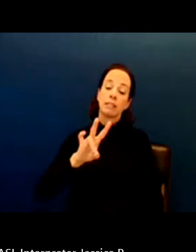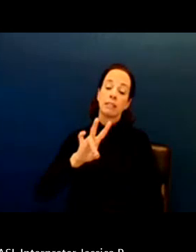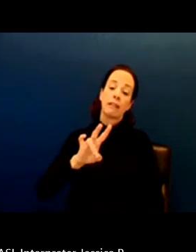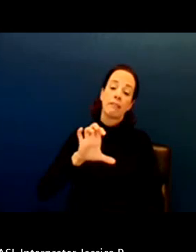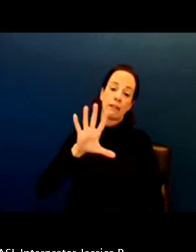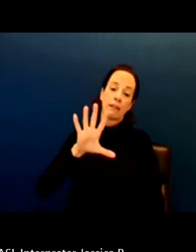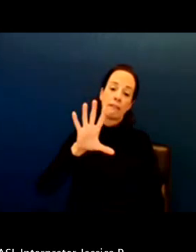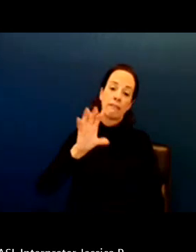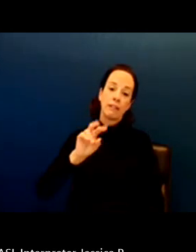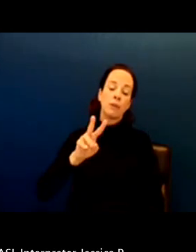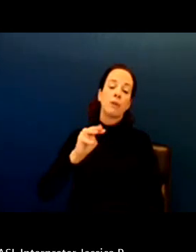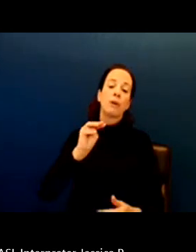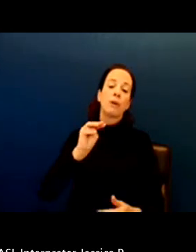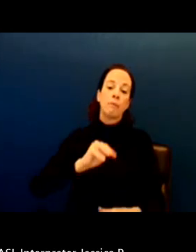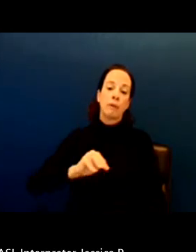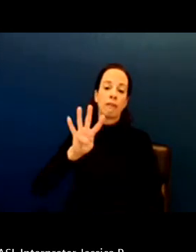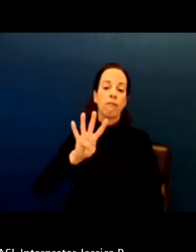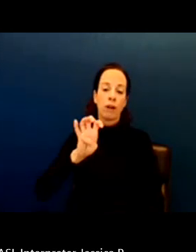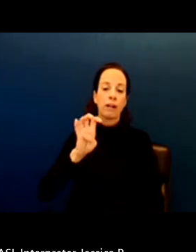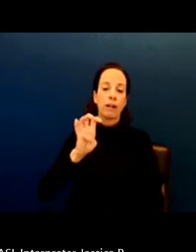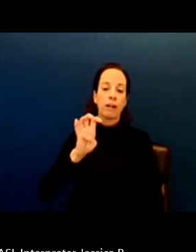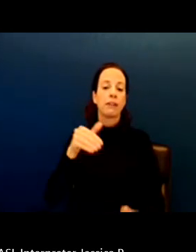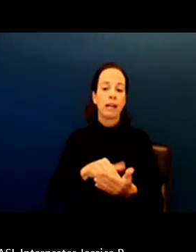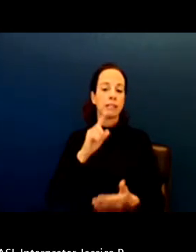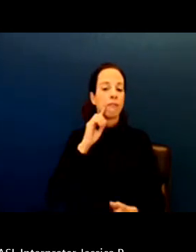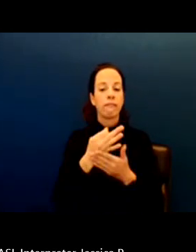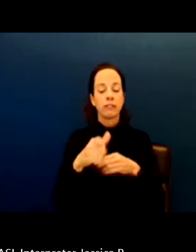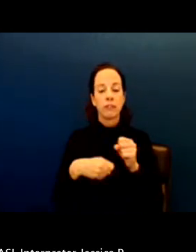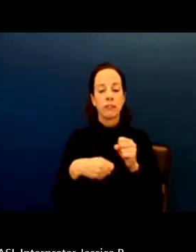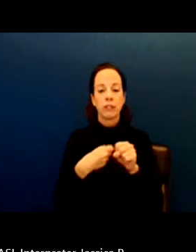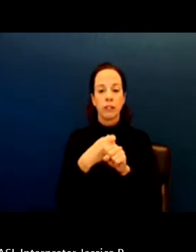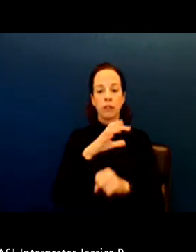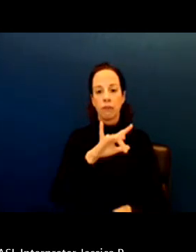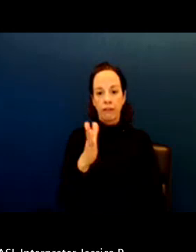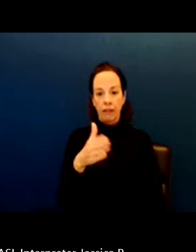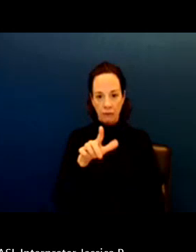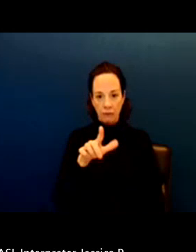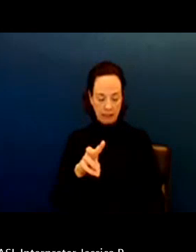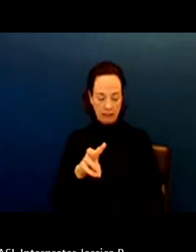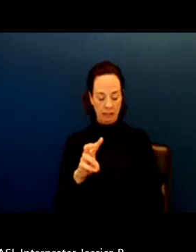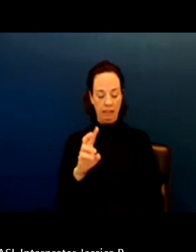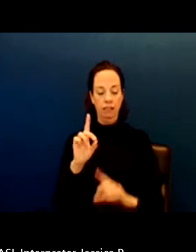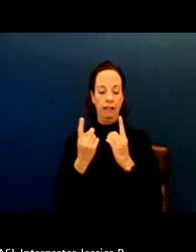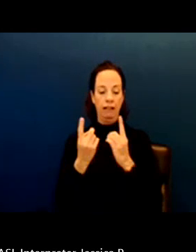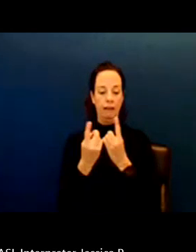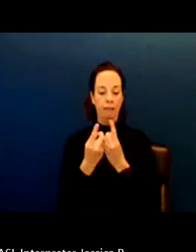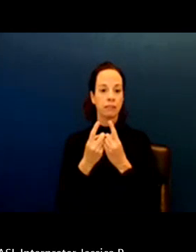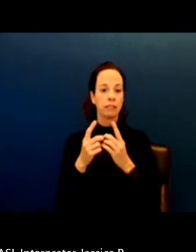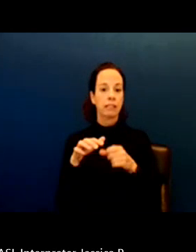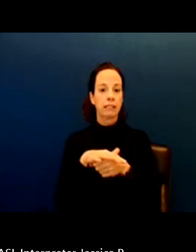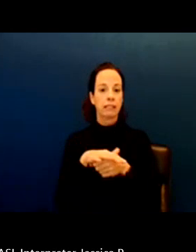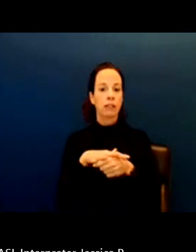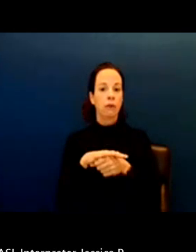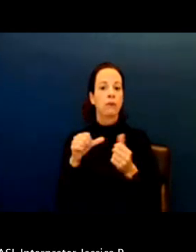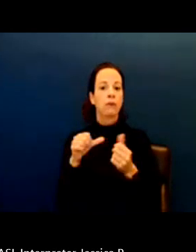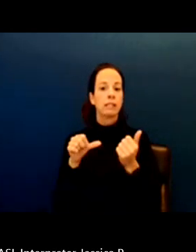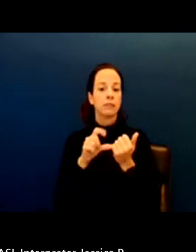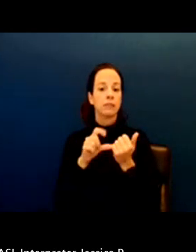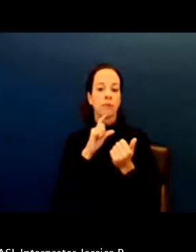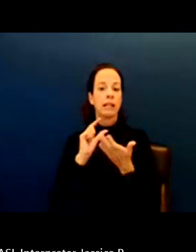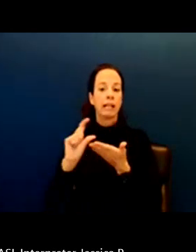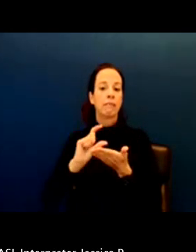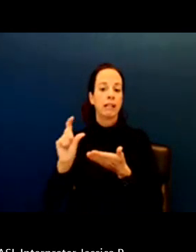$2,752,442,000 for fiscal year 25-26. The department's Division of Local Assistance administers the subvention